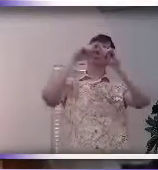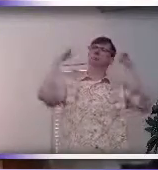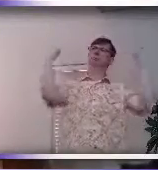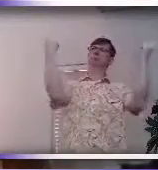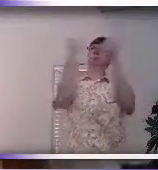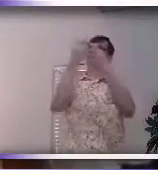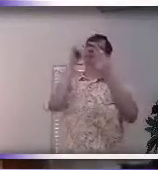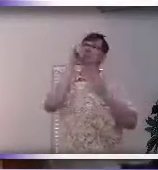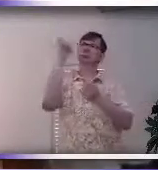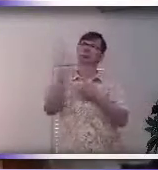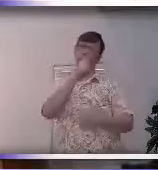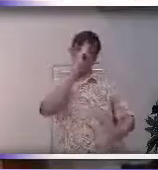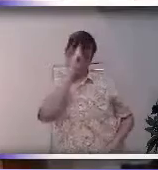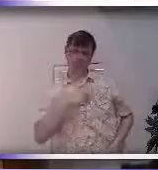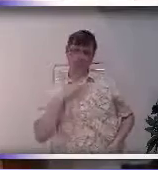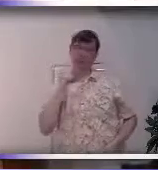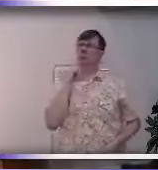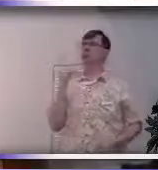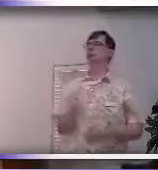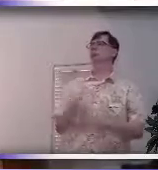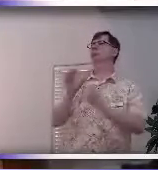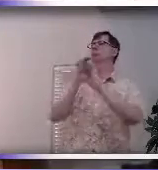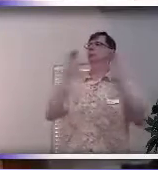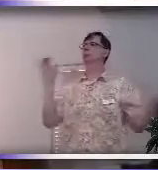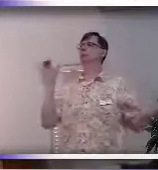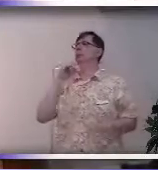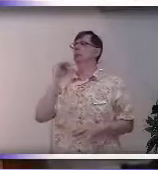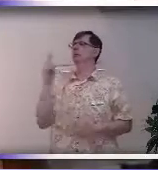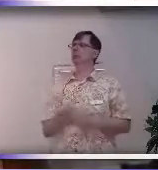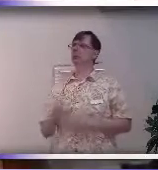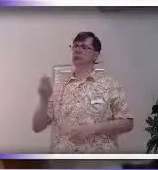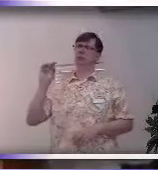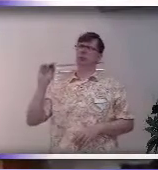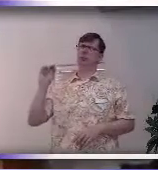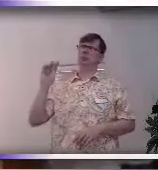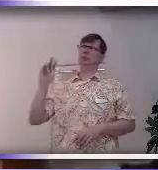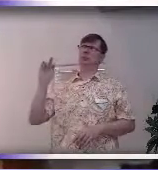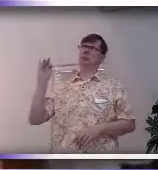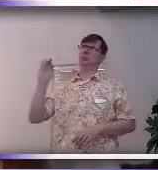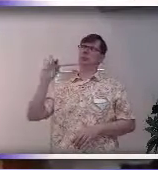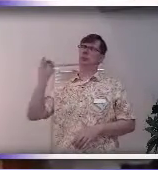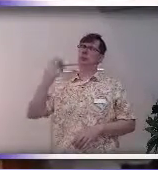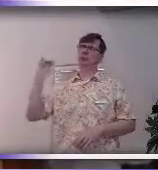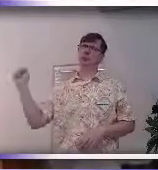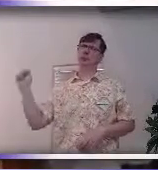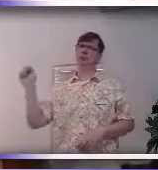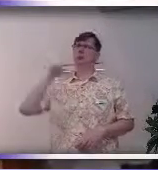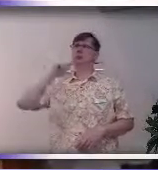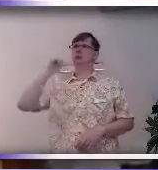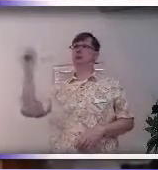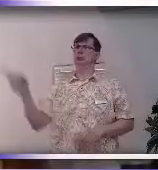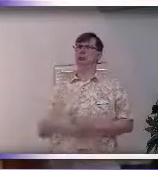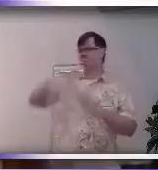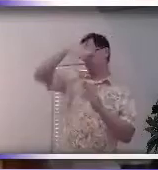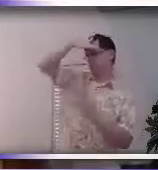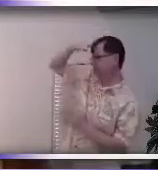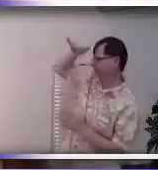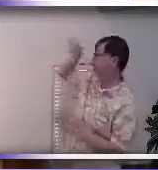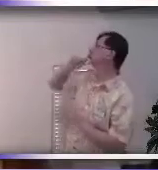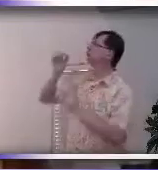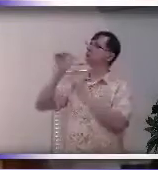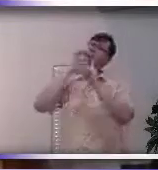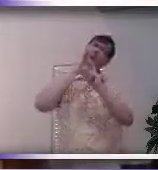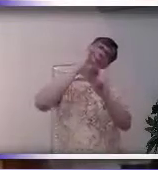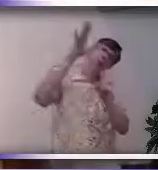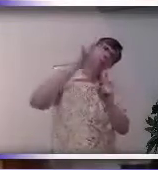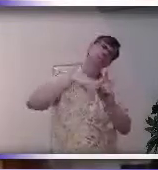to who we really are, in other cultures are called bodhisattva. Those who have seen and